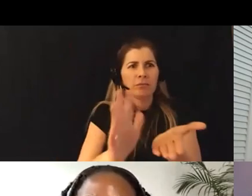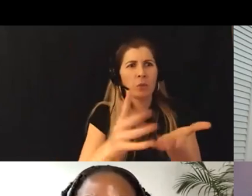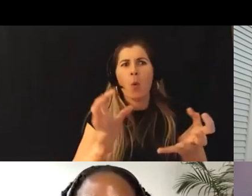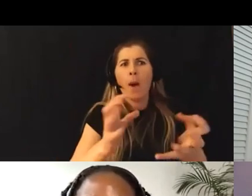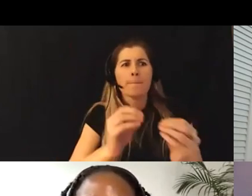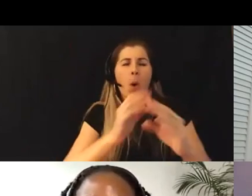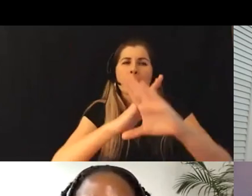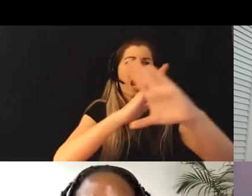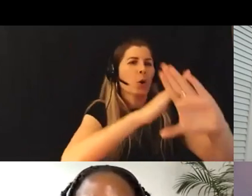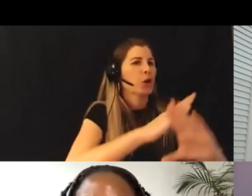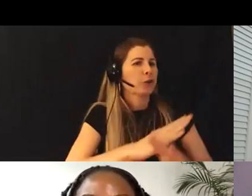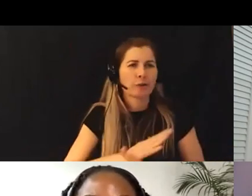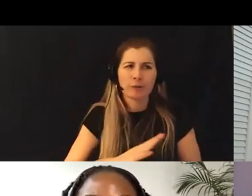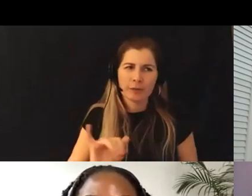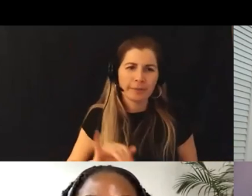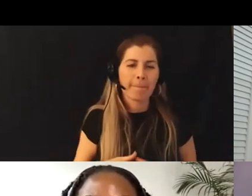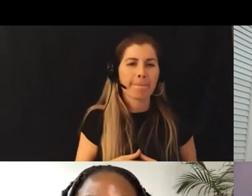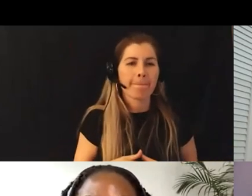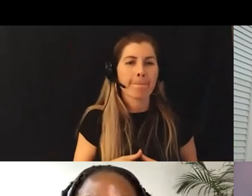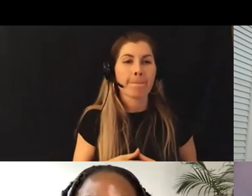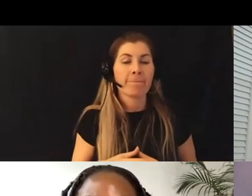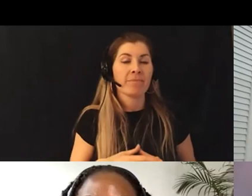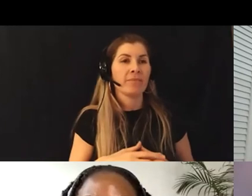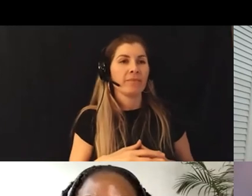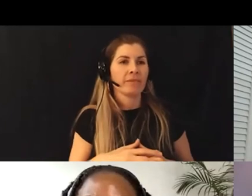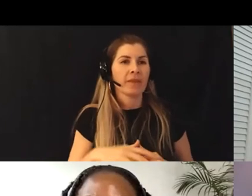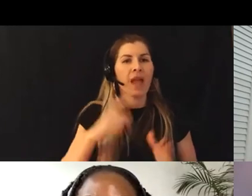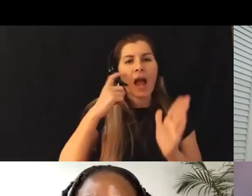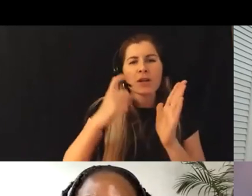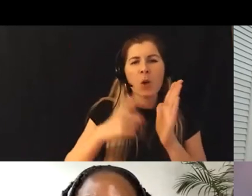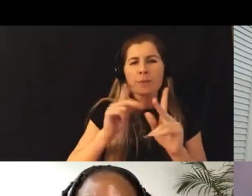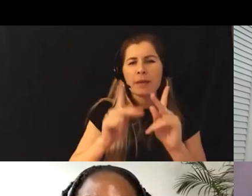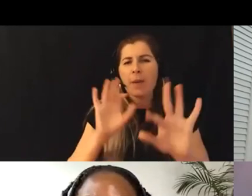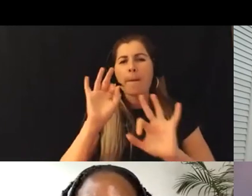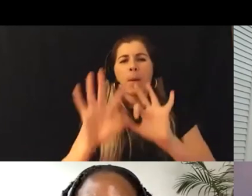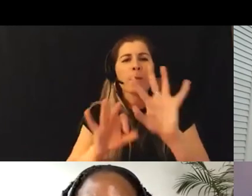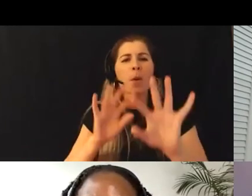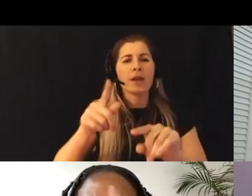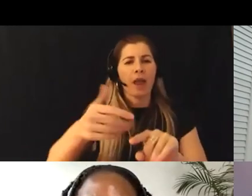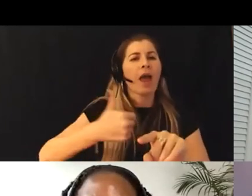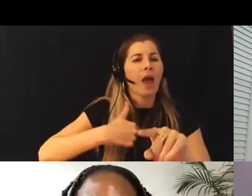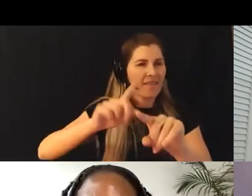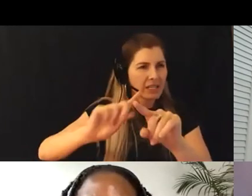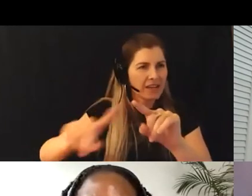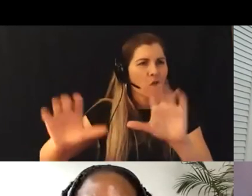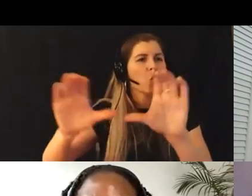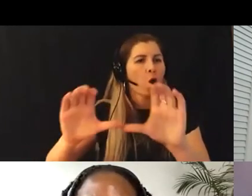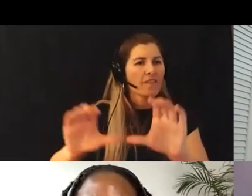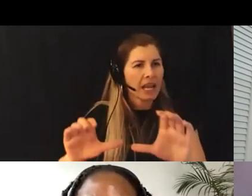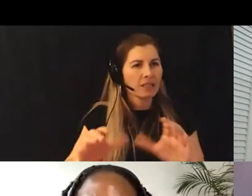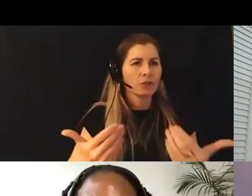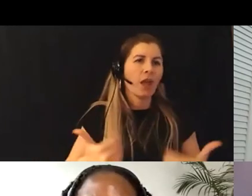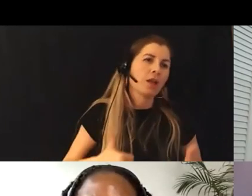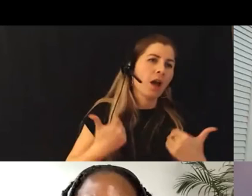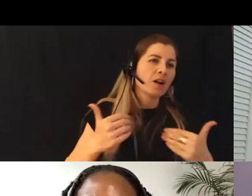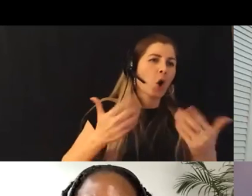to access and participation. And a bunch of people are throwing into the chat different training. There's different certifications, like Young Audiences have